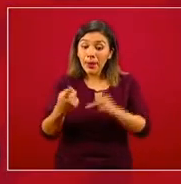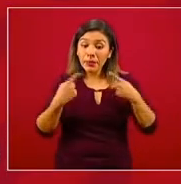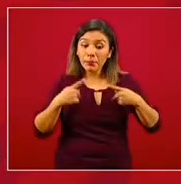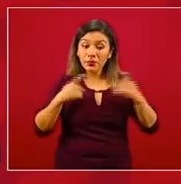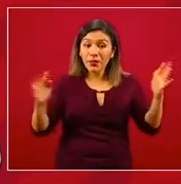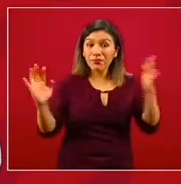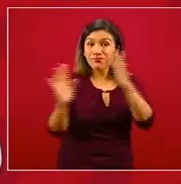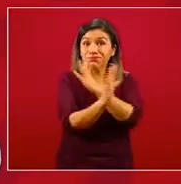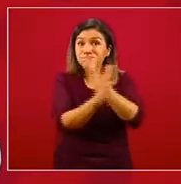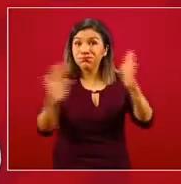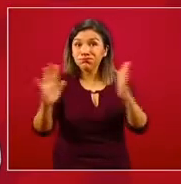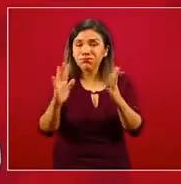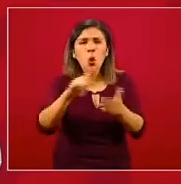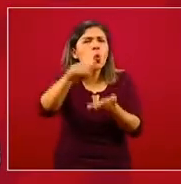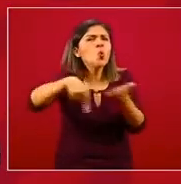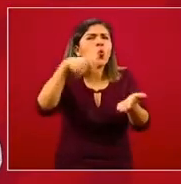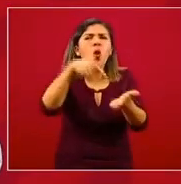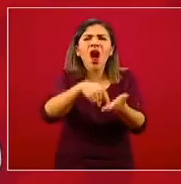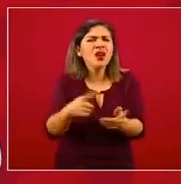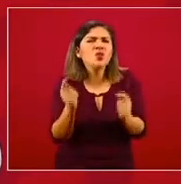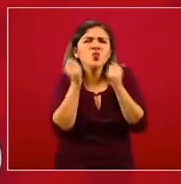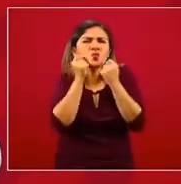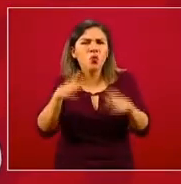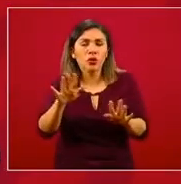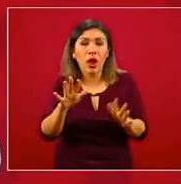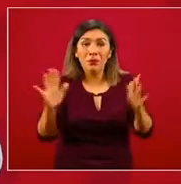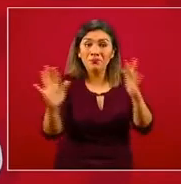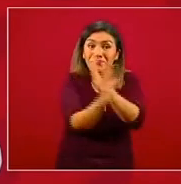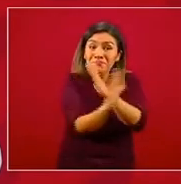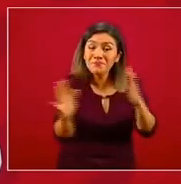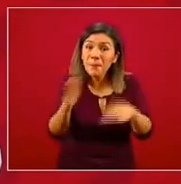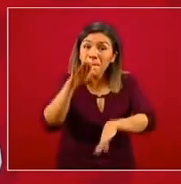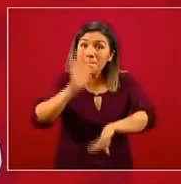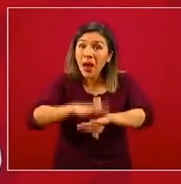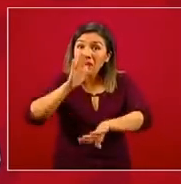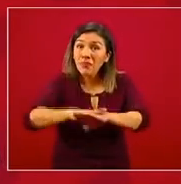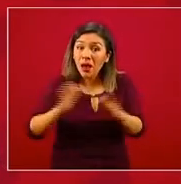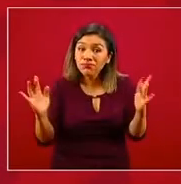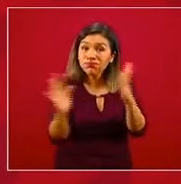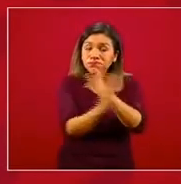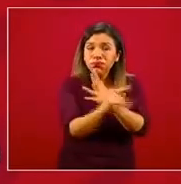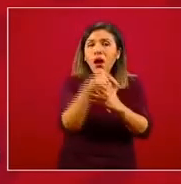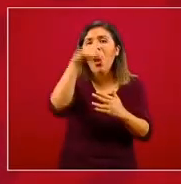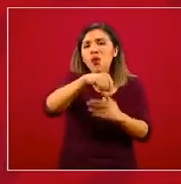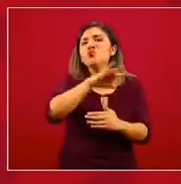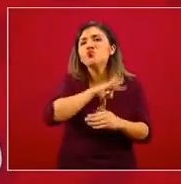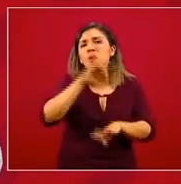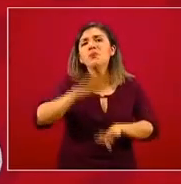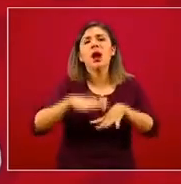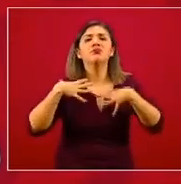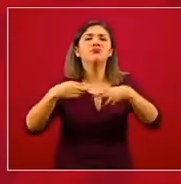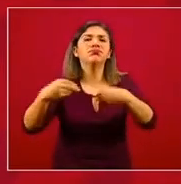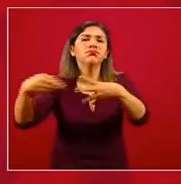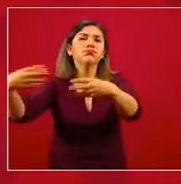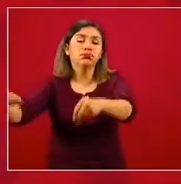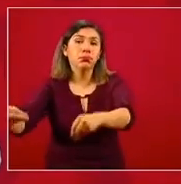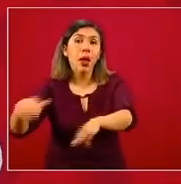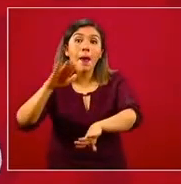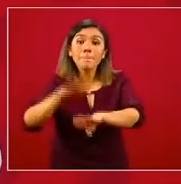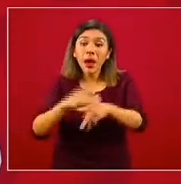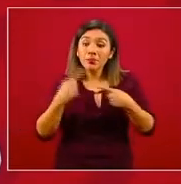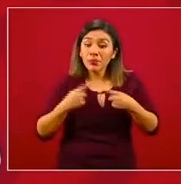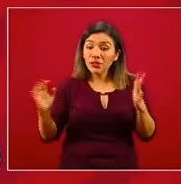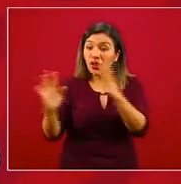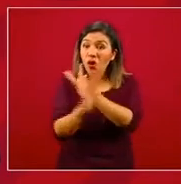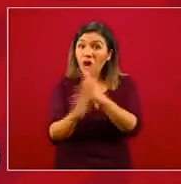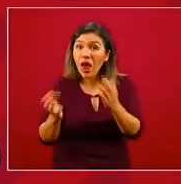similar situation? Any population, the moment mobility begins, have possibilities of having